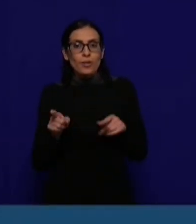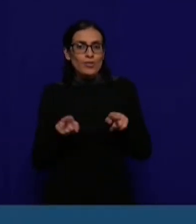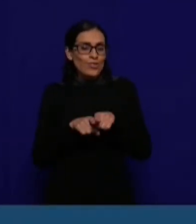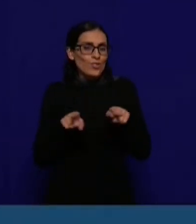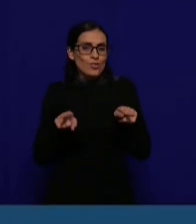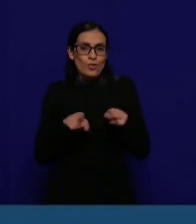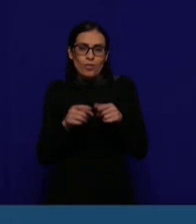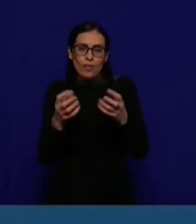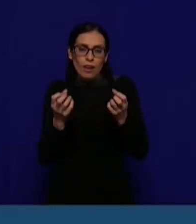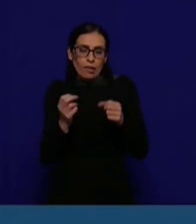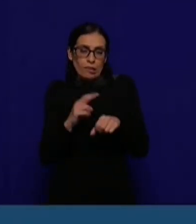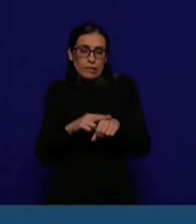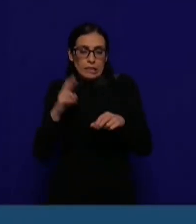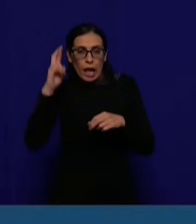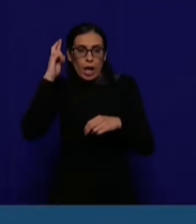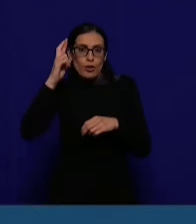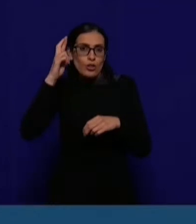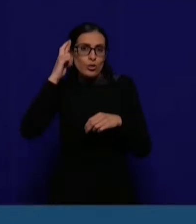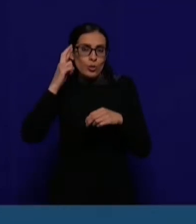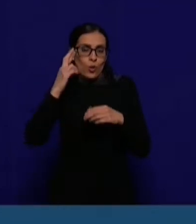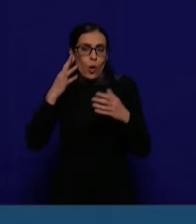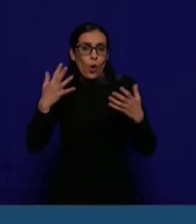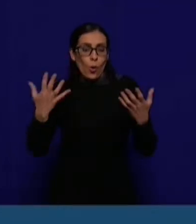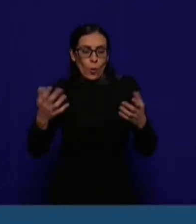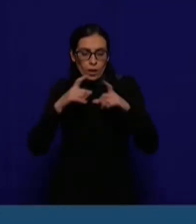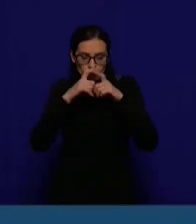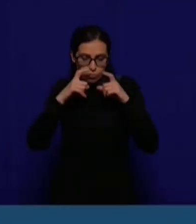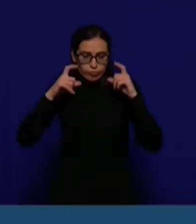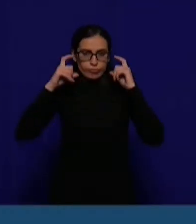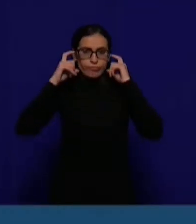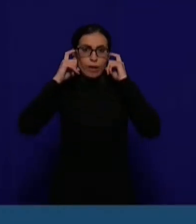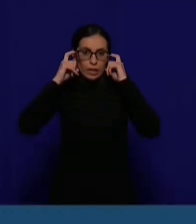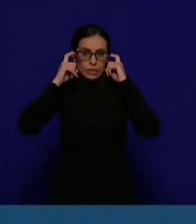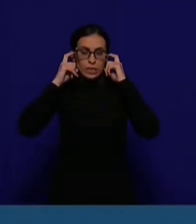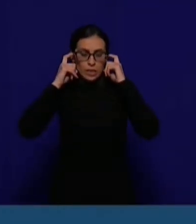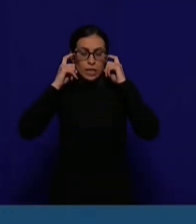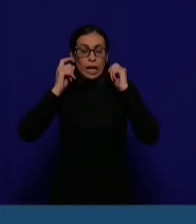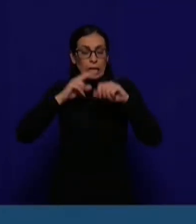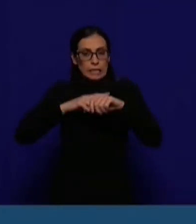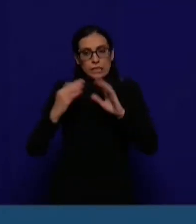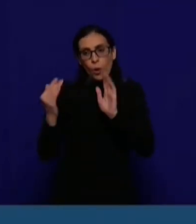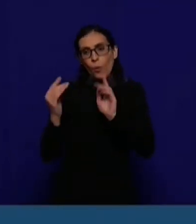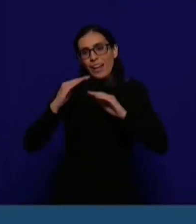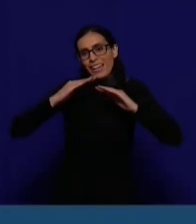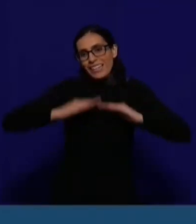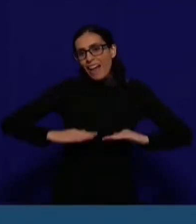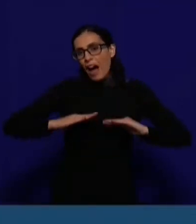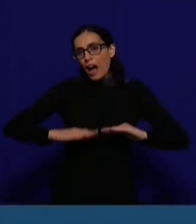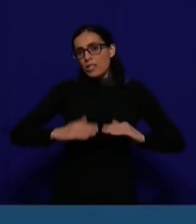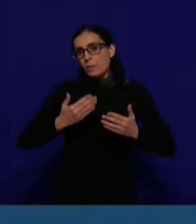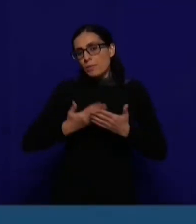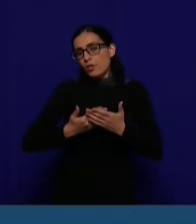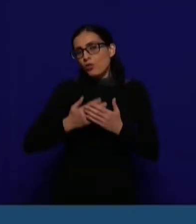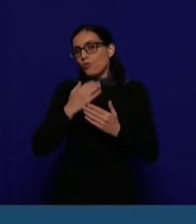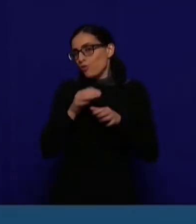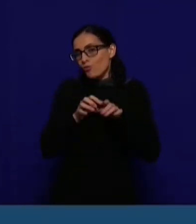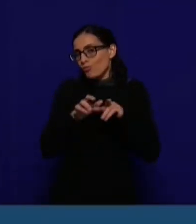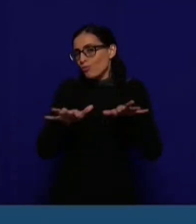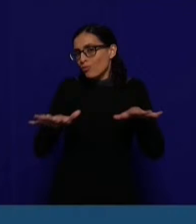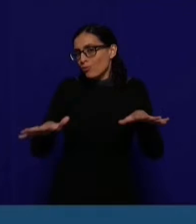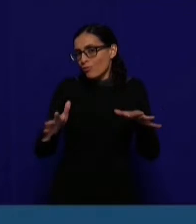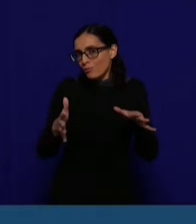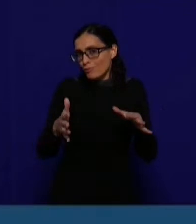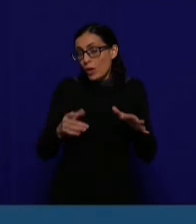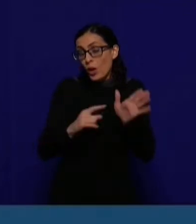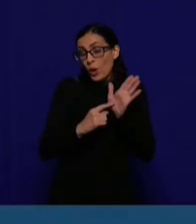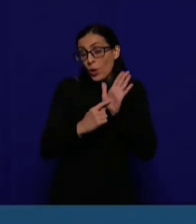ħajkollu riskju li jgħaddija lil ħadd ieħor. U allura nafu li l-maskri jkunu qegħdin jipprevenu wkoll li inti jkun hemm it-trasmissjoni. U l-impatt ħareġ